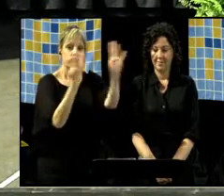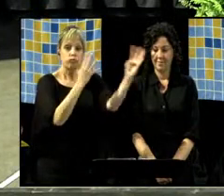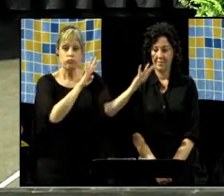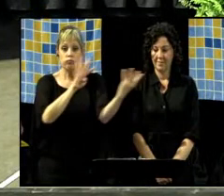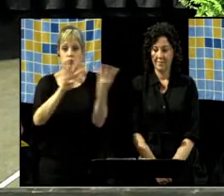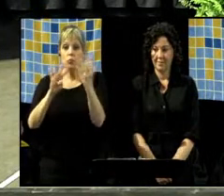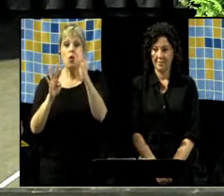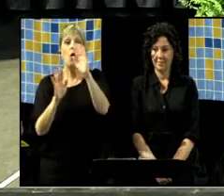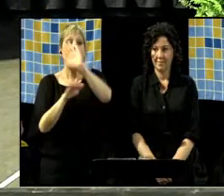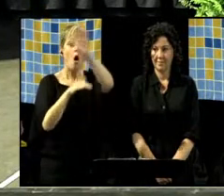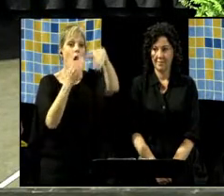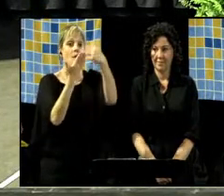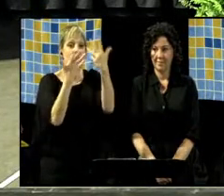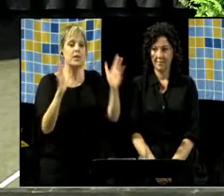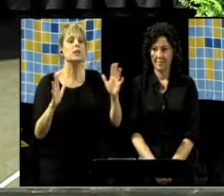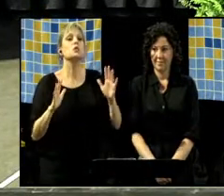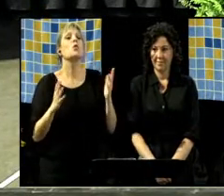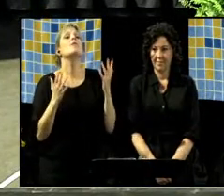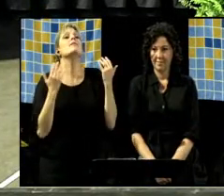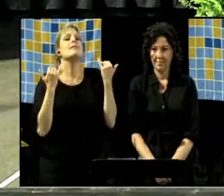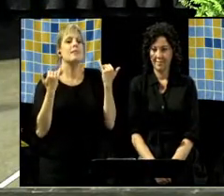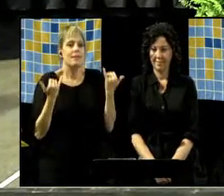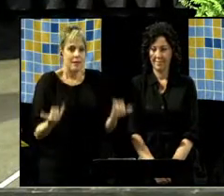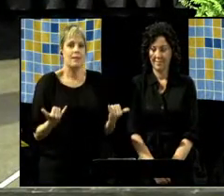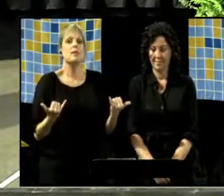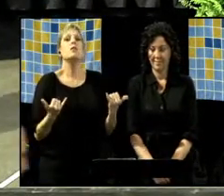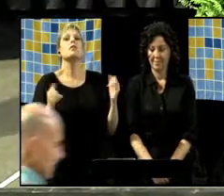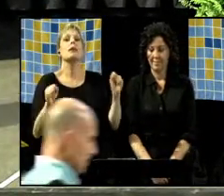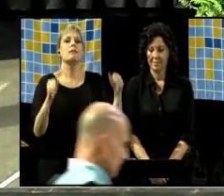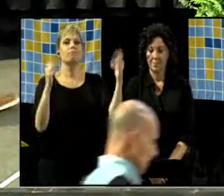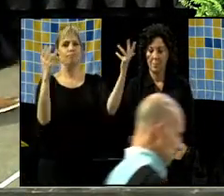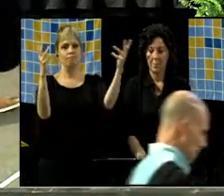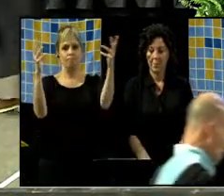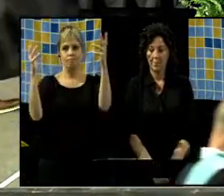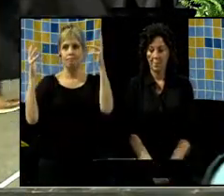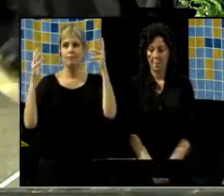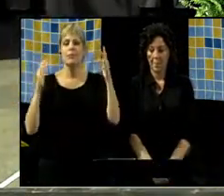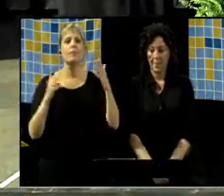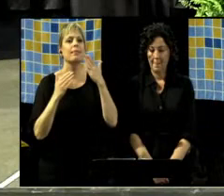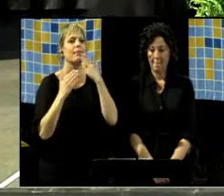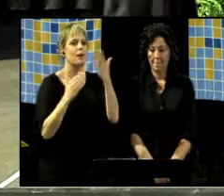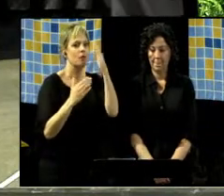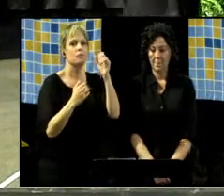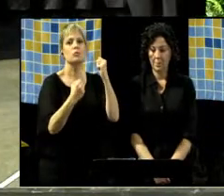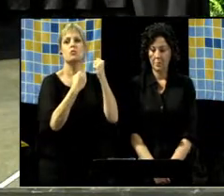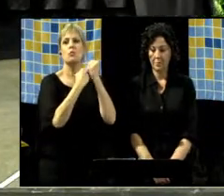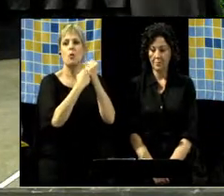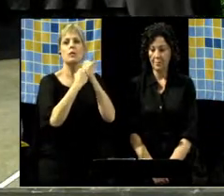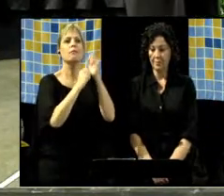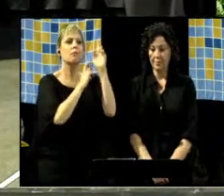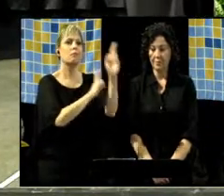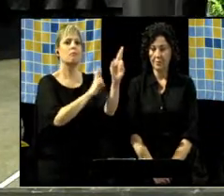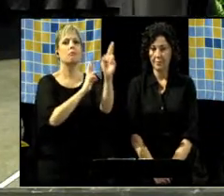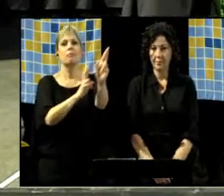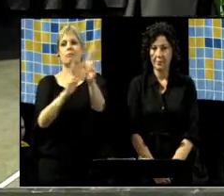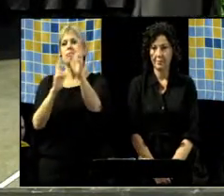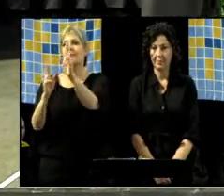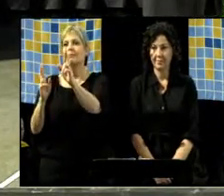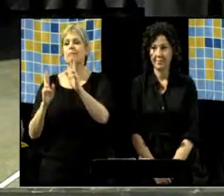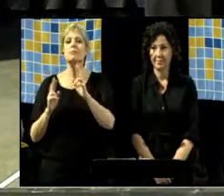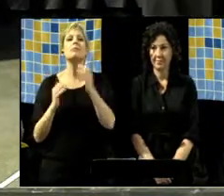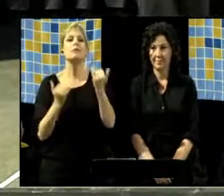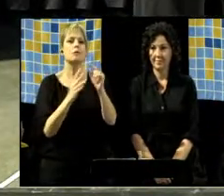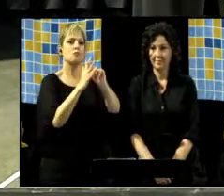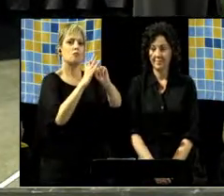of diplomas. Thank you in advance for your cooperation in making this a dignified ceremony. At this time, we will begin the